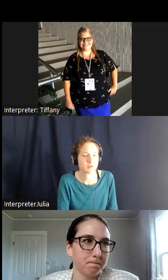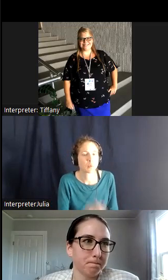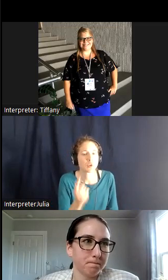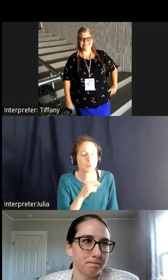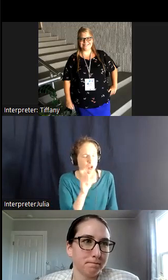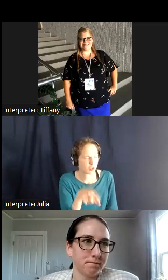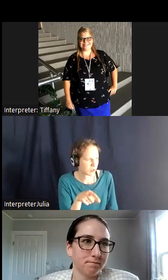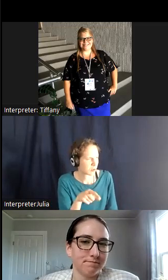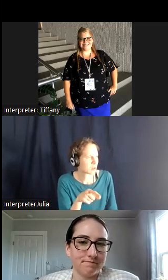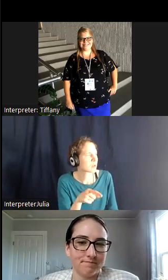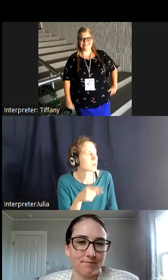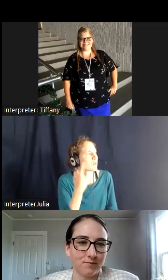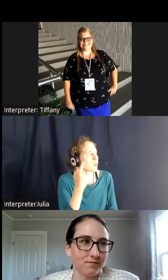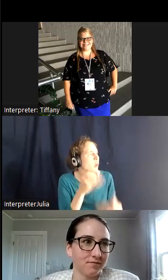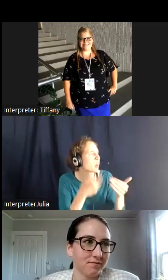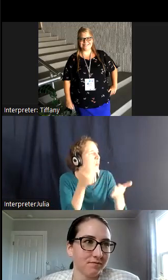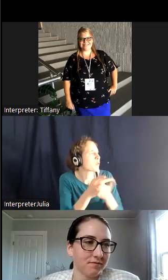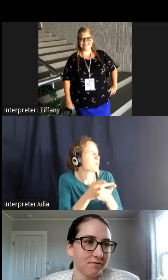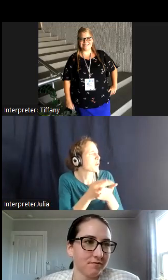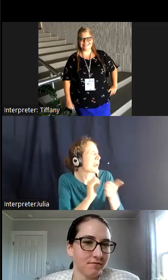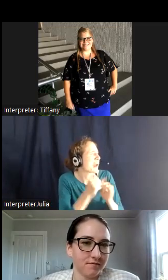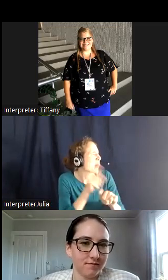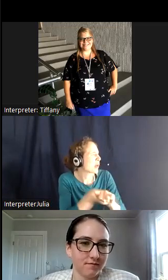receive approval. So one thing I'll